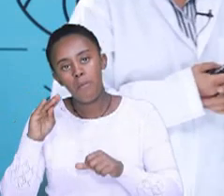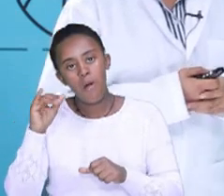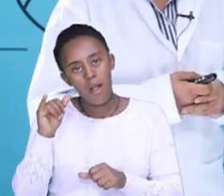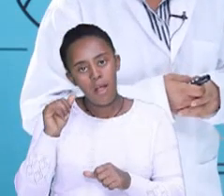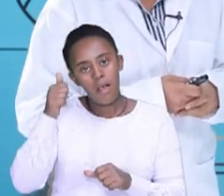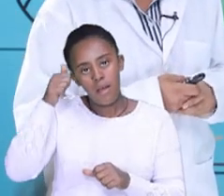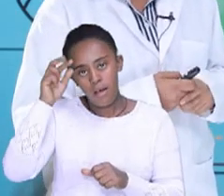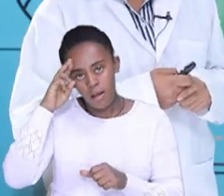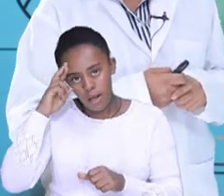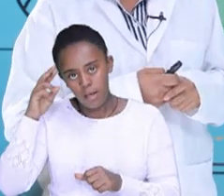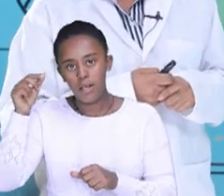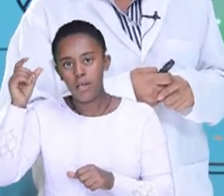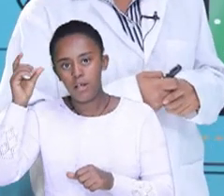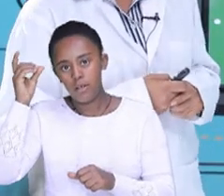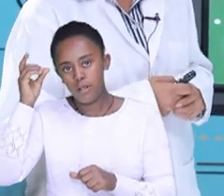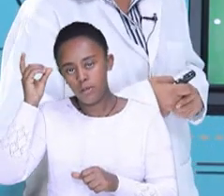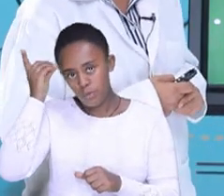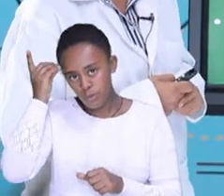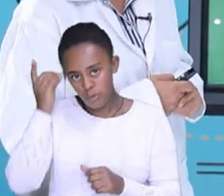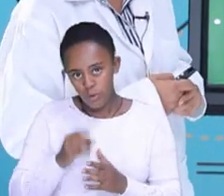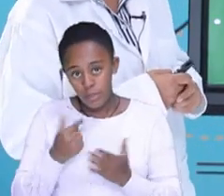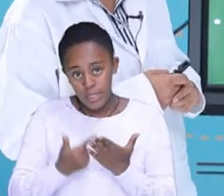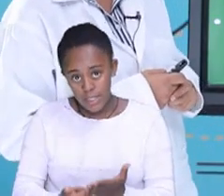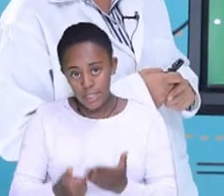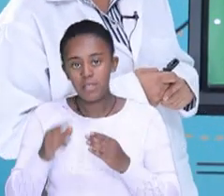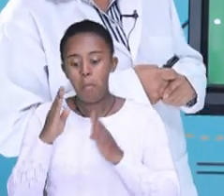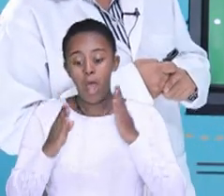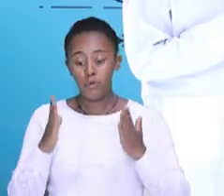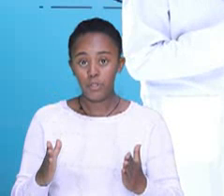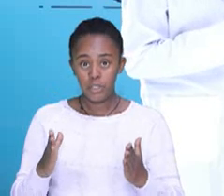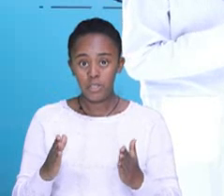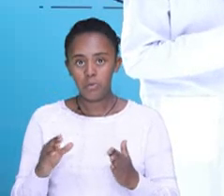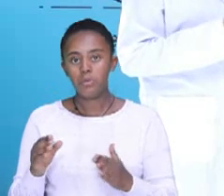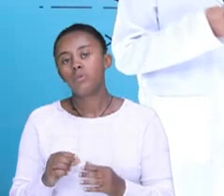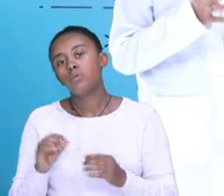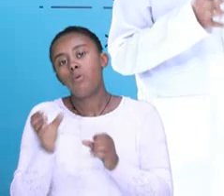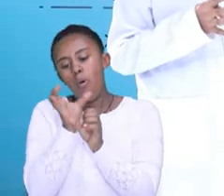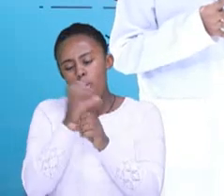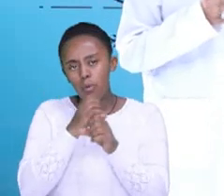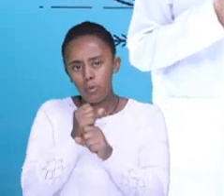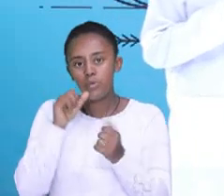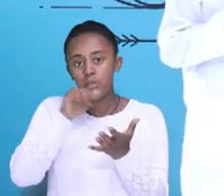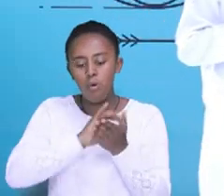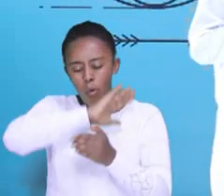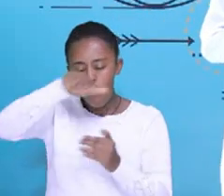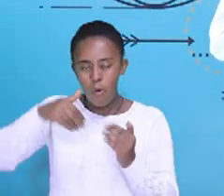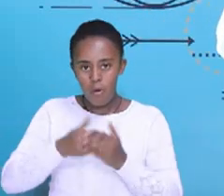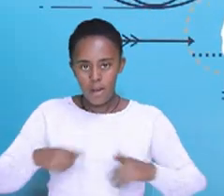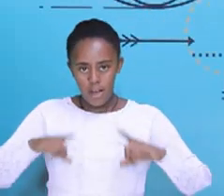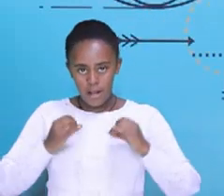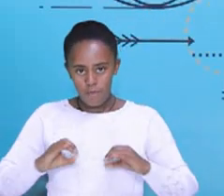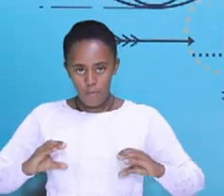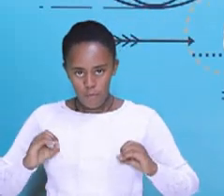by René Dutrochet. This scientist or biologist concludes that all living